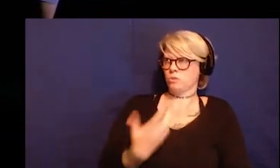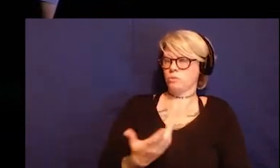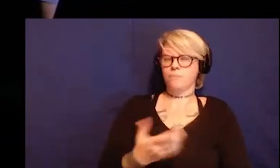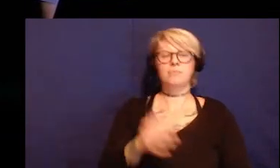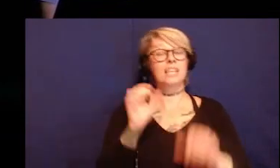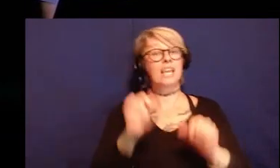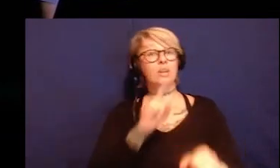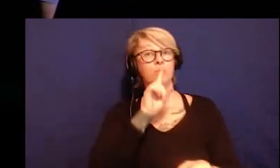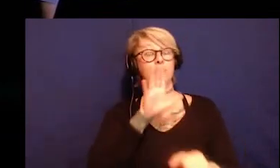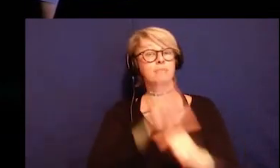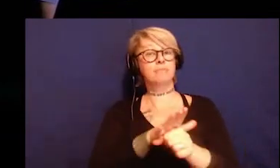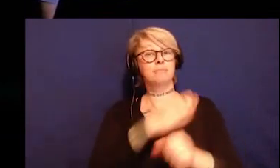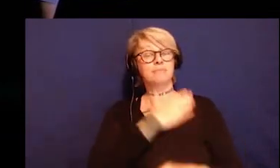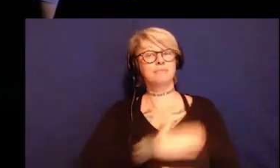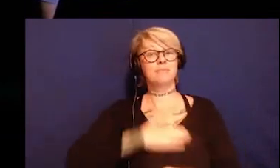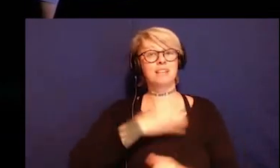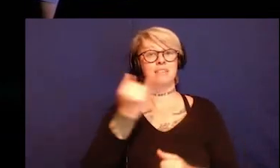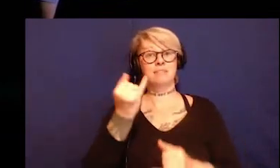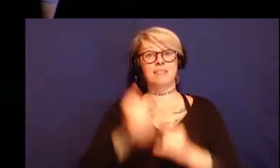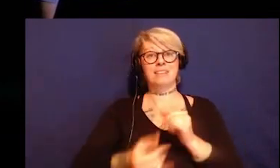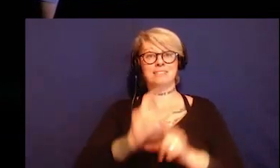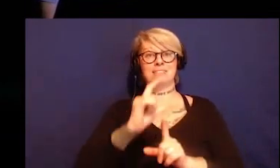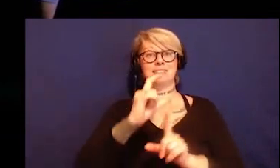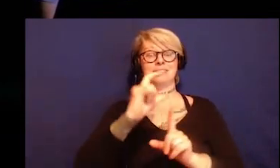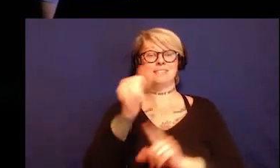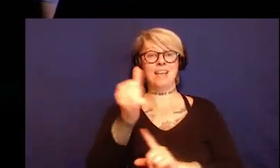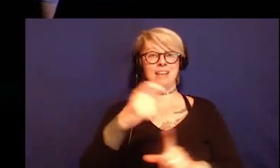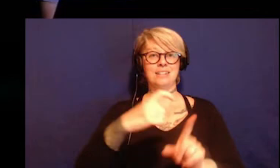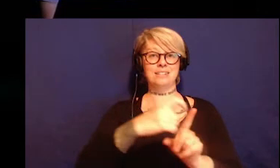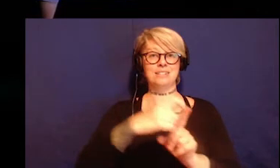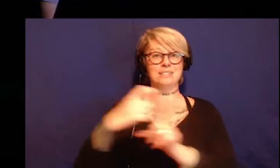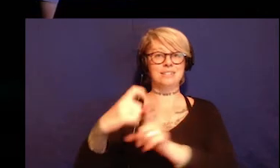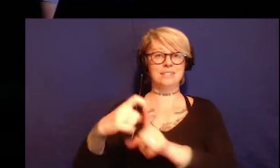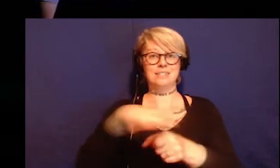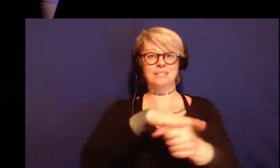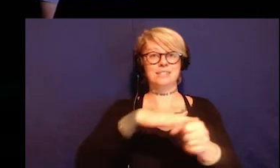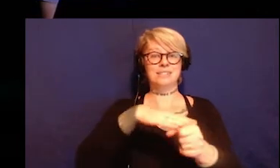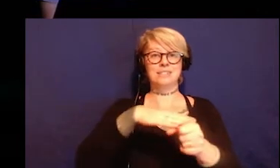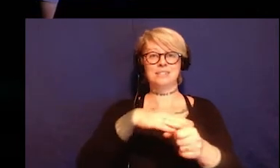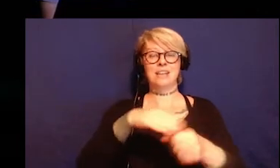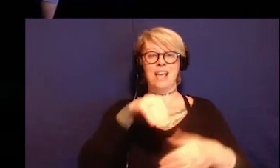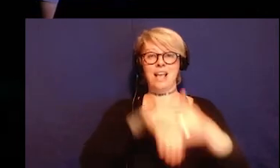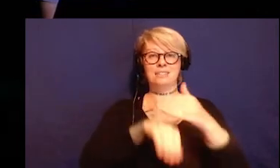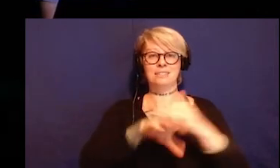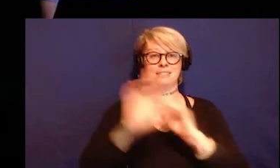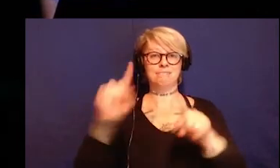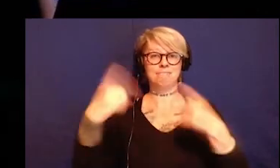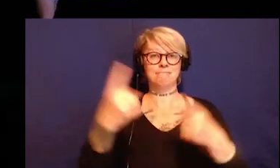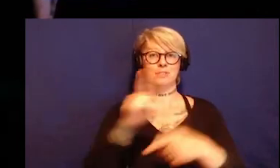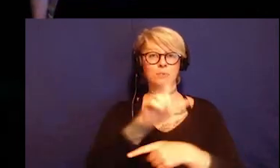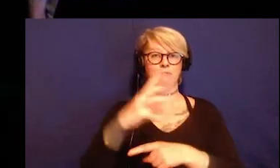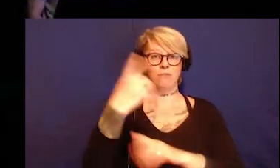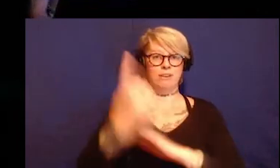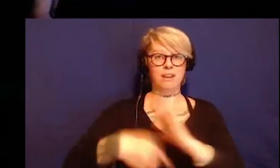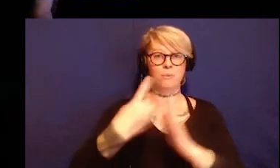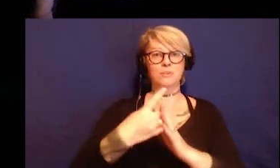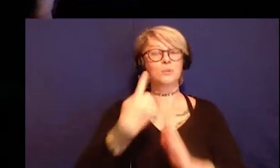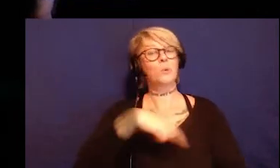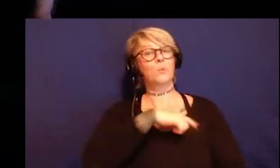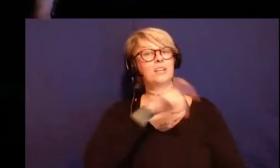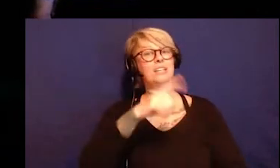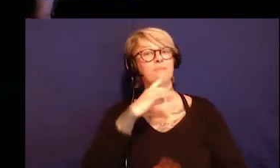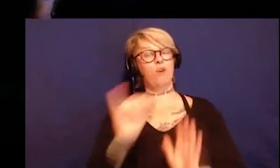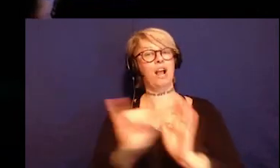you please confirm the last 10 name zones accessed in the last 24 hours? We need this for